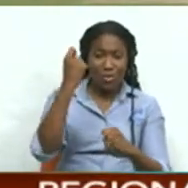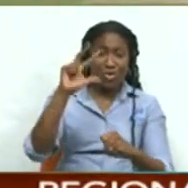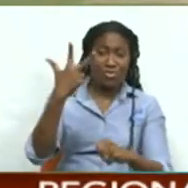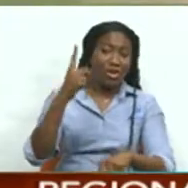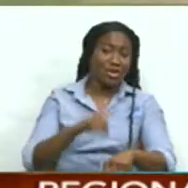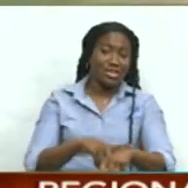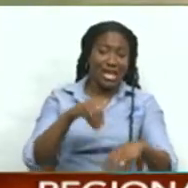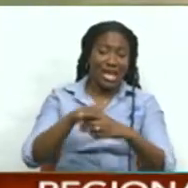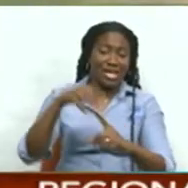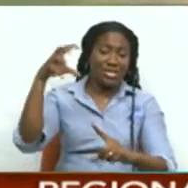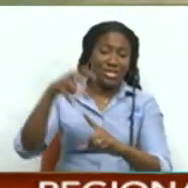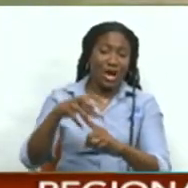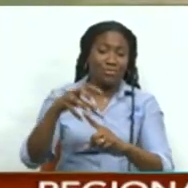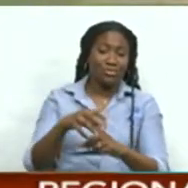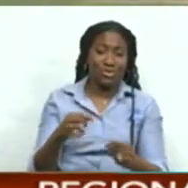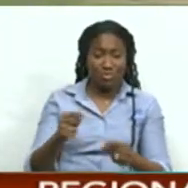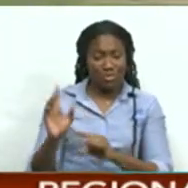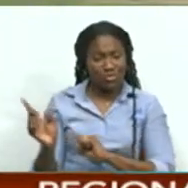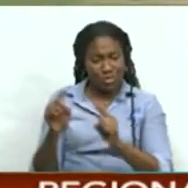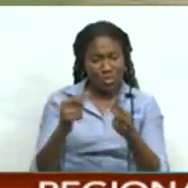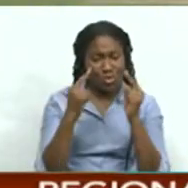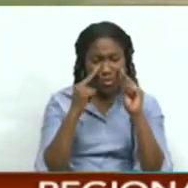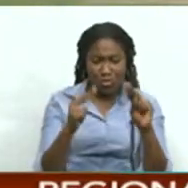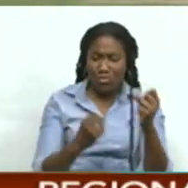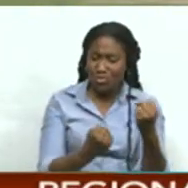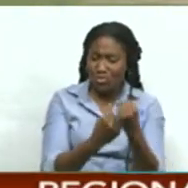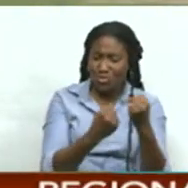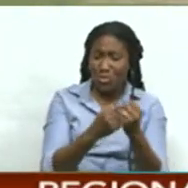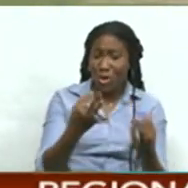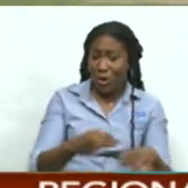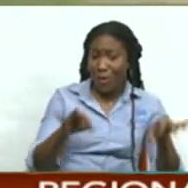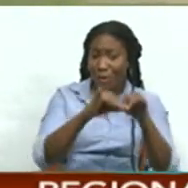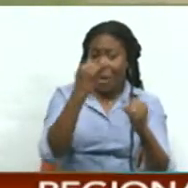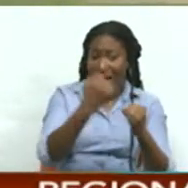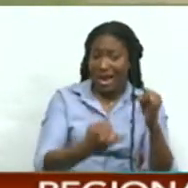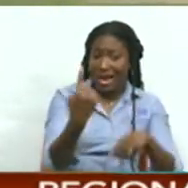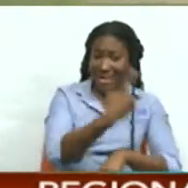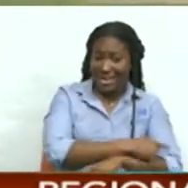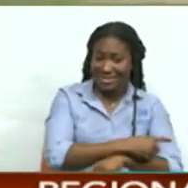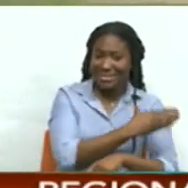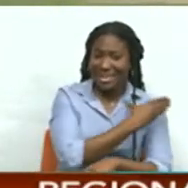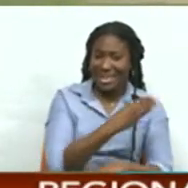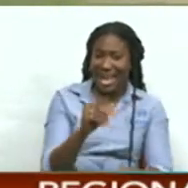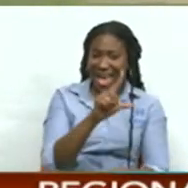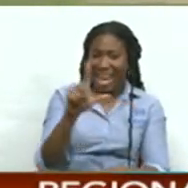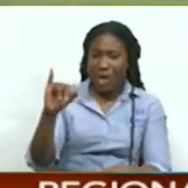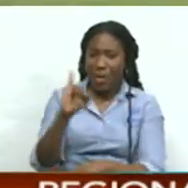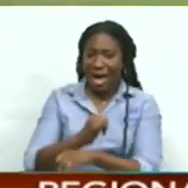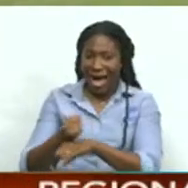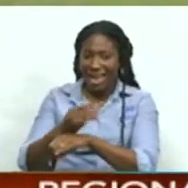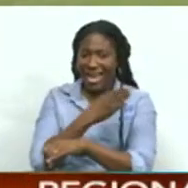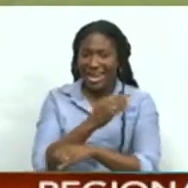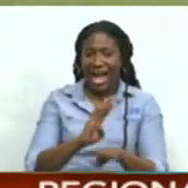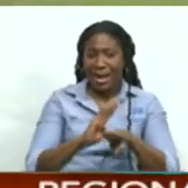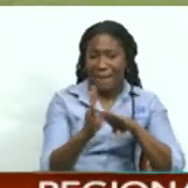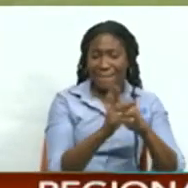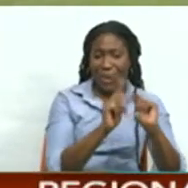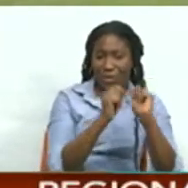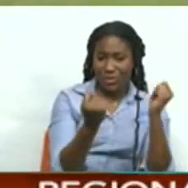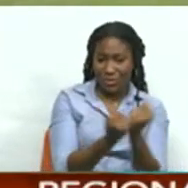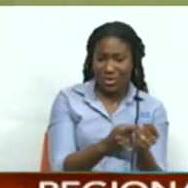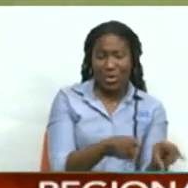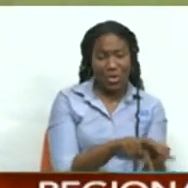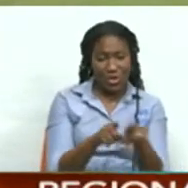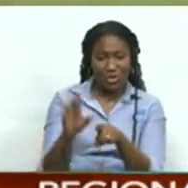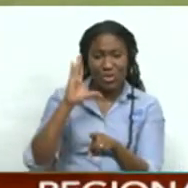Championship. So go cheer on the home team on an important final day. Top of the table, Leeward Islands and the Barbados Pride are also on the deciding day of their round 6 match